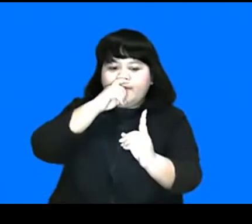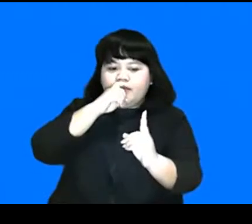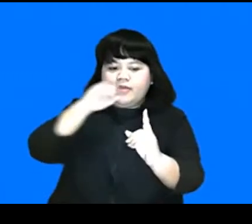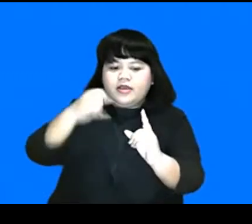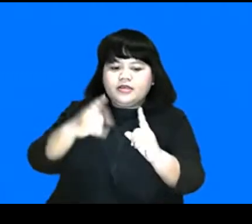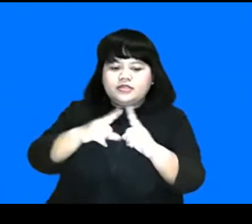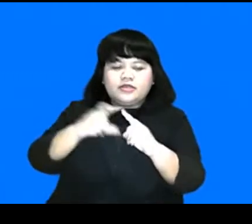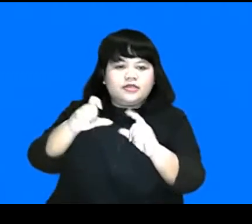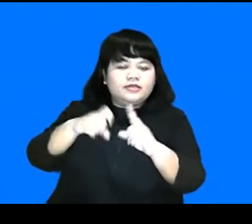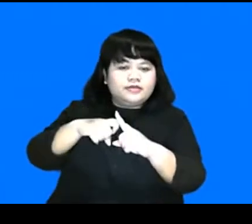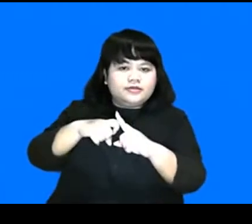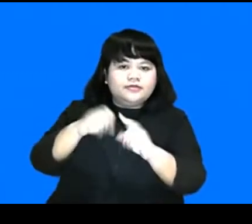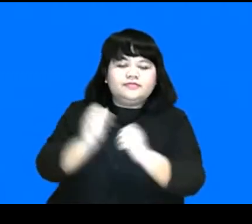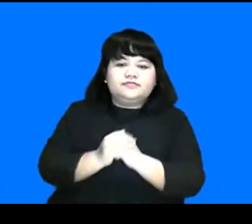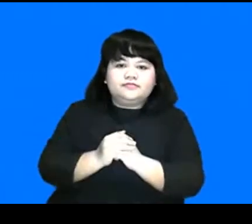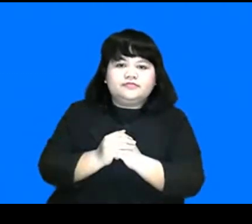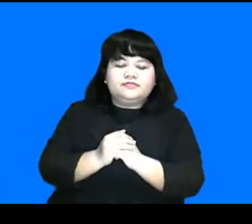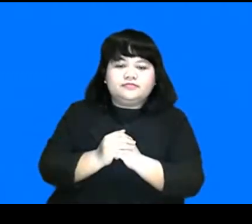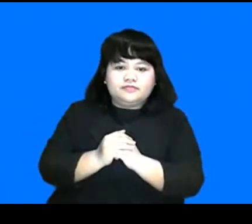that we will be presenting today. Thank you.